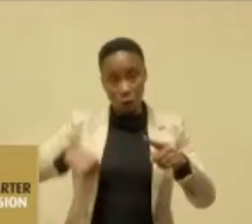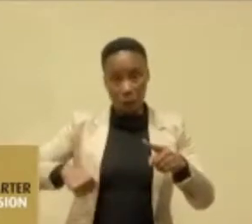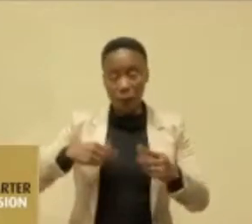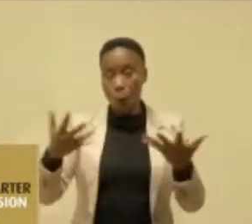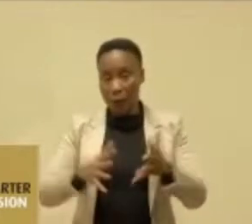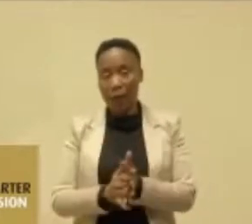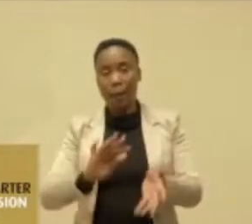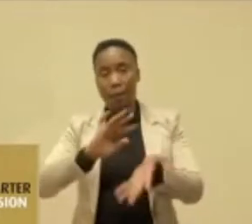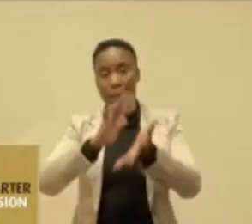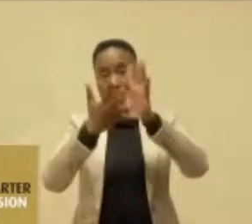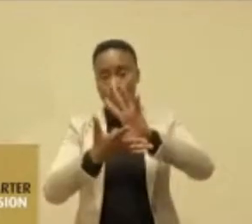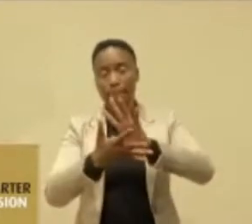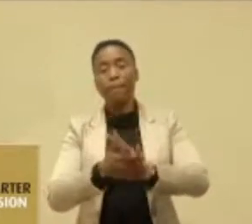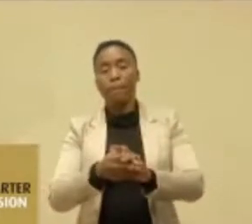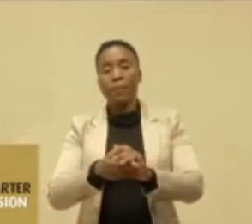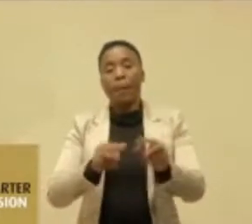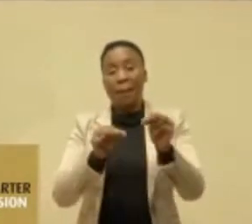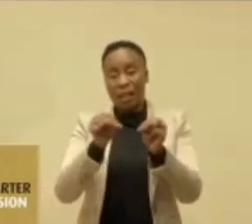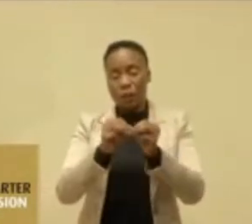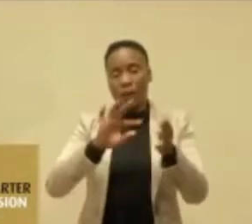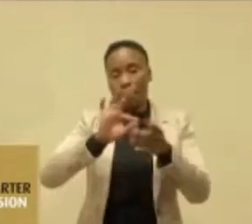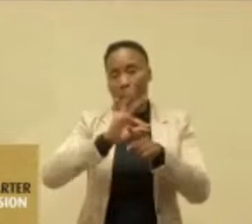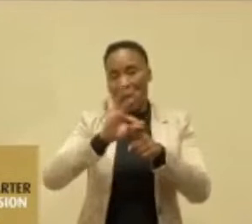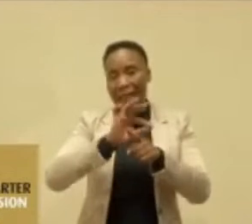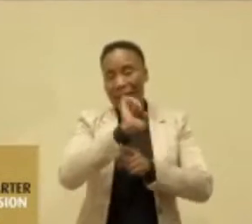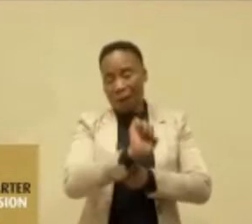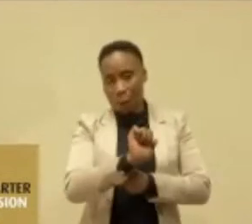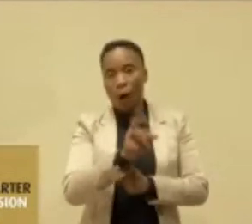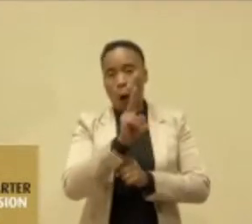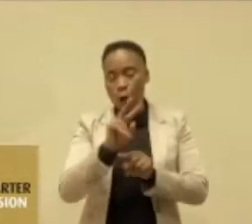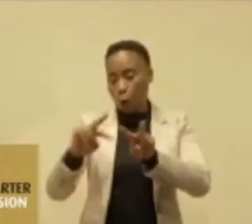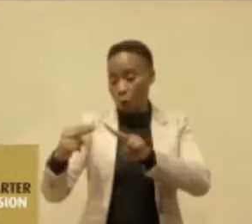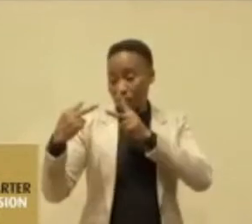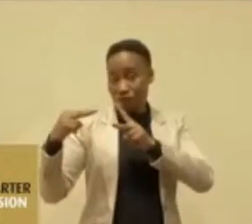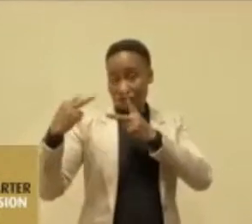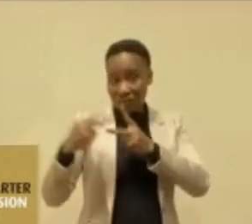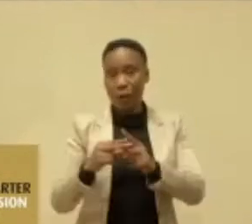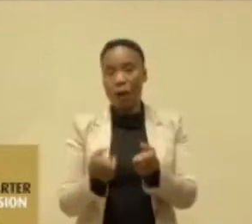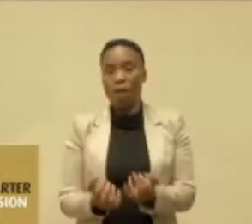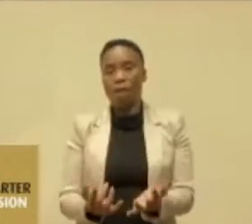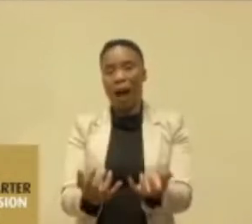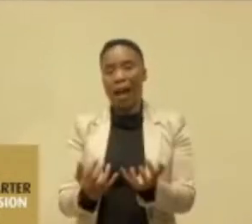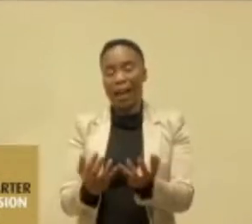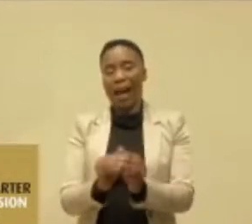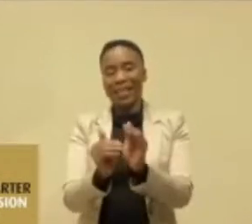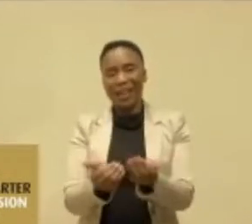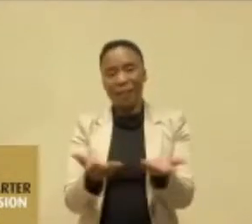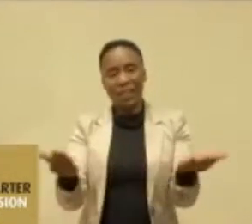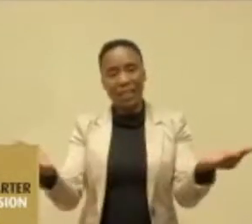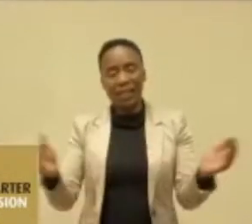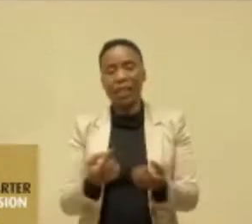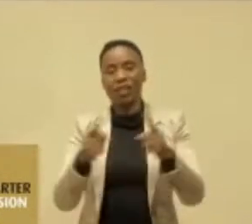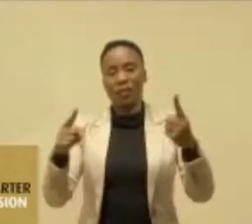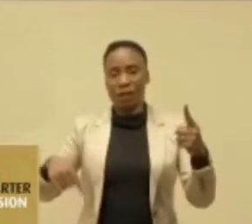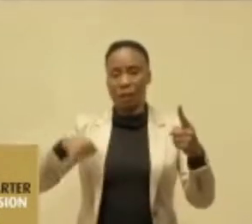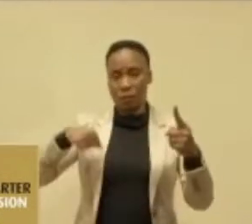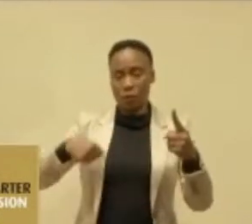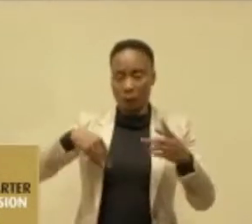plans and reviewing also the fire services in the different municipalities